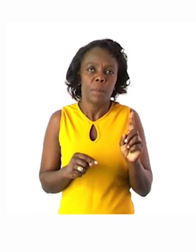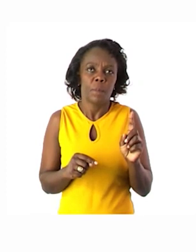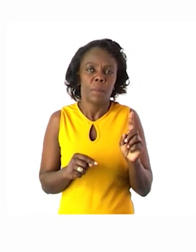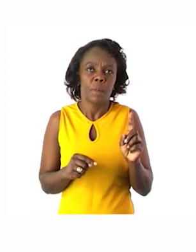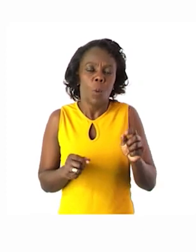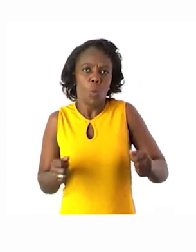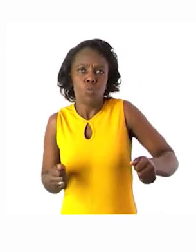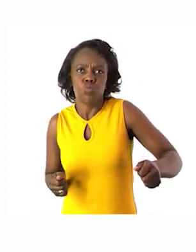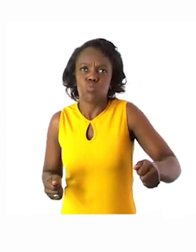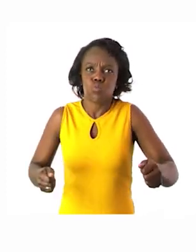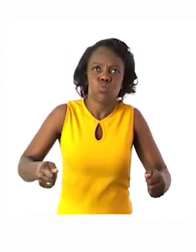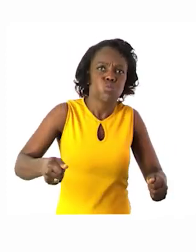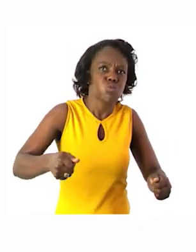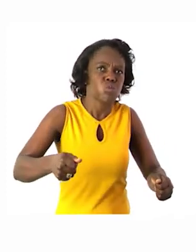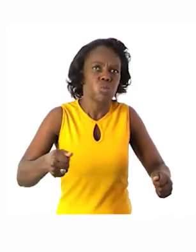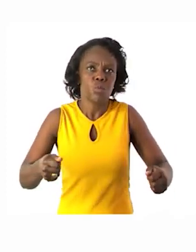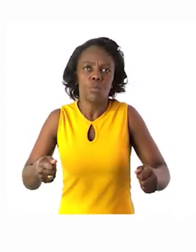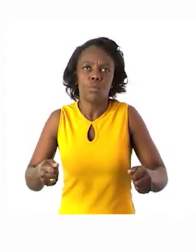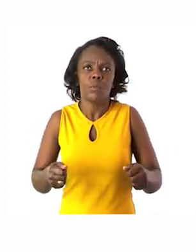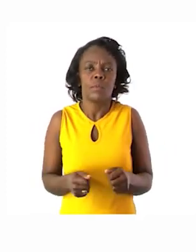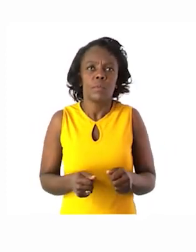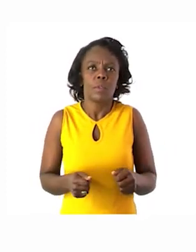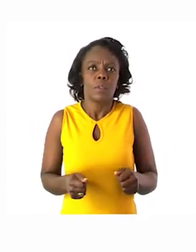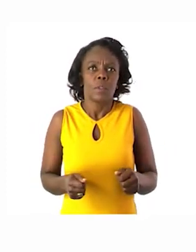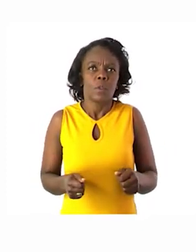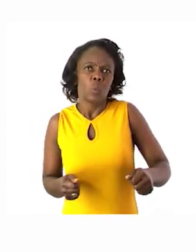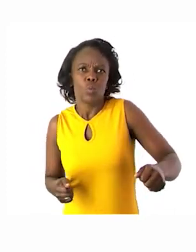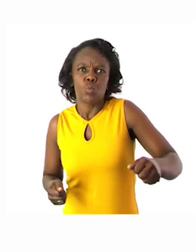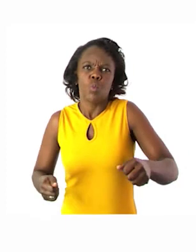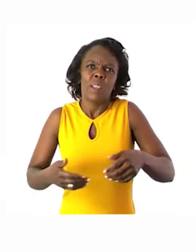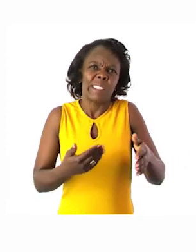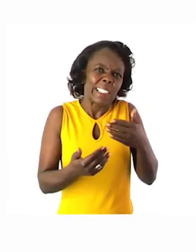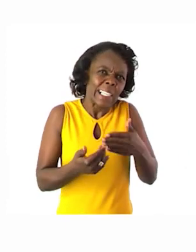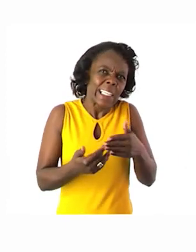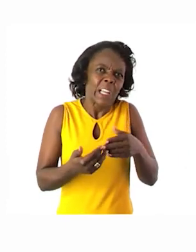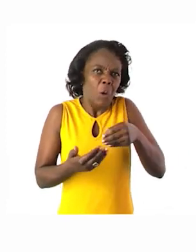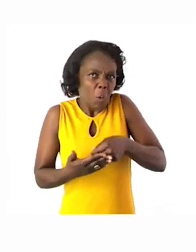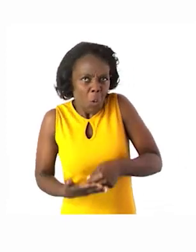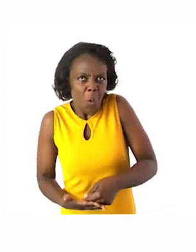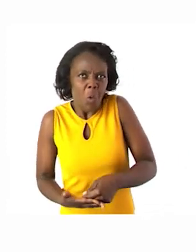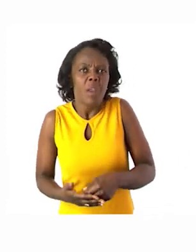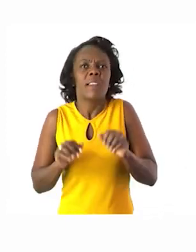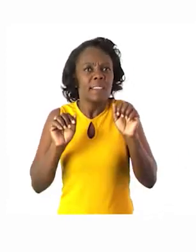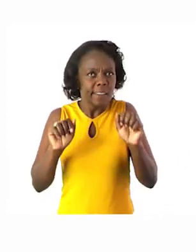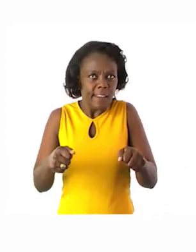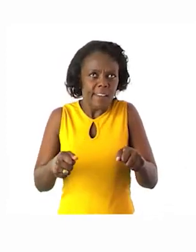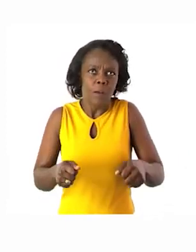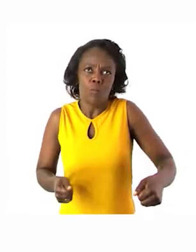It's a truck. Now, is a truck heavy or light? Of course, a truck